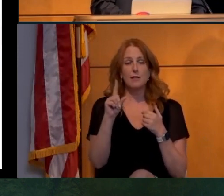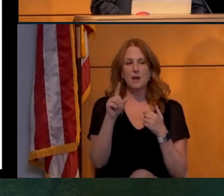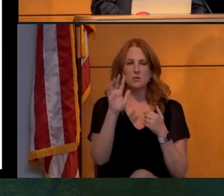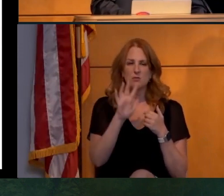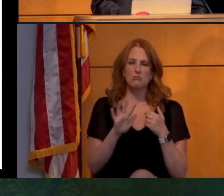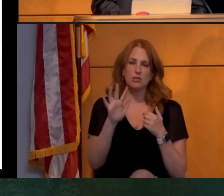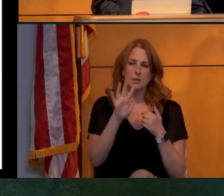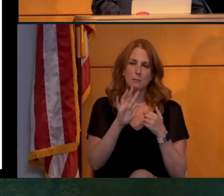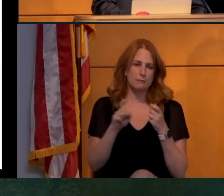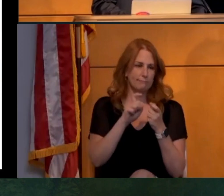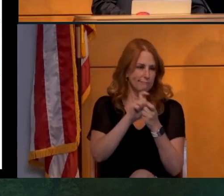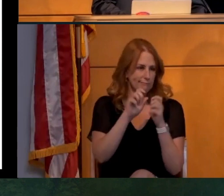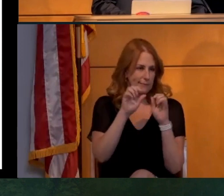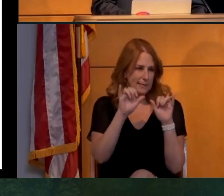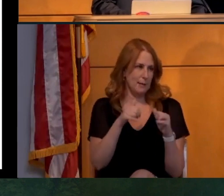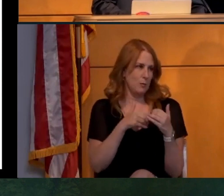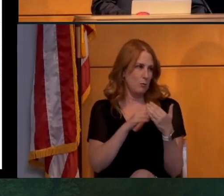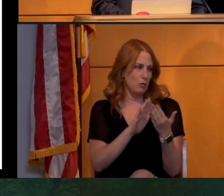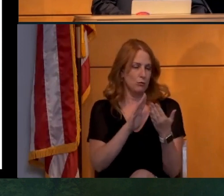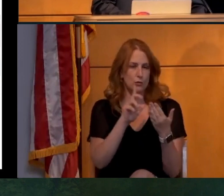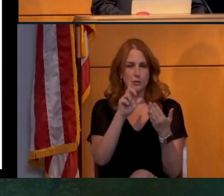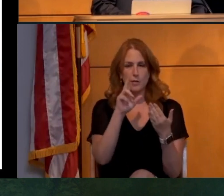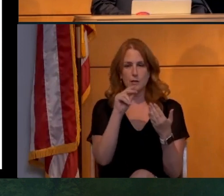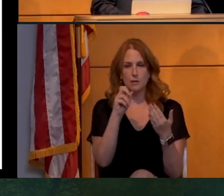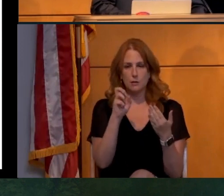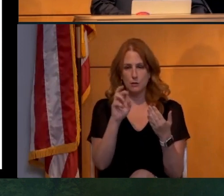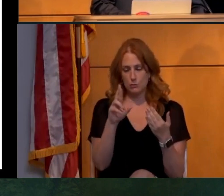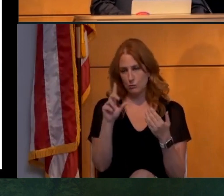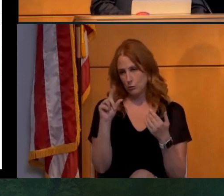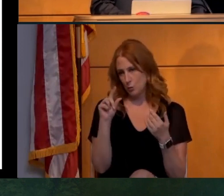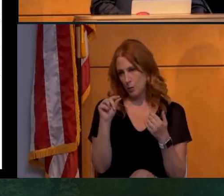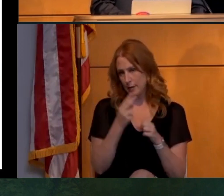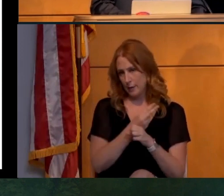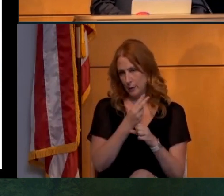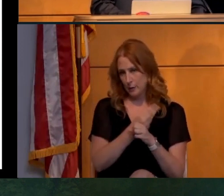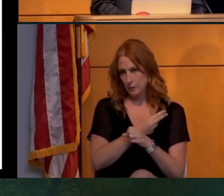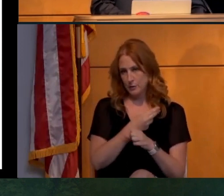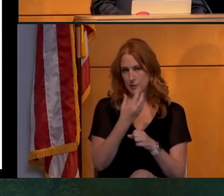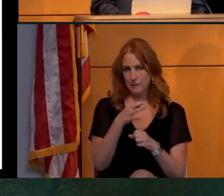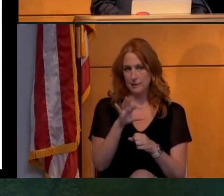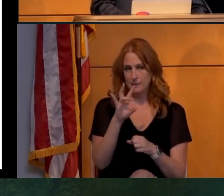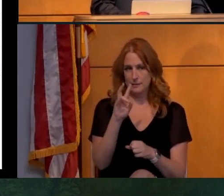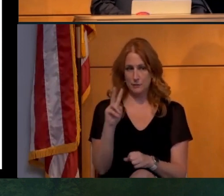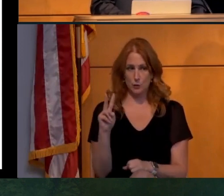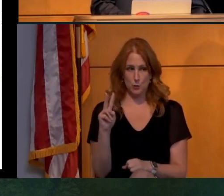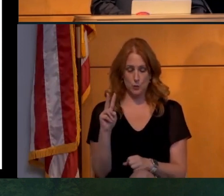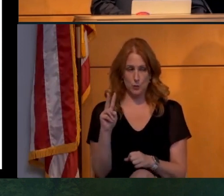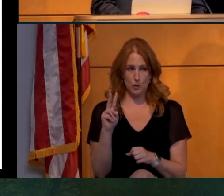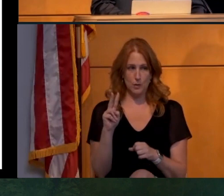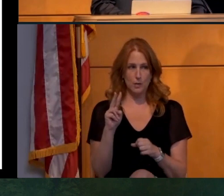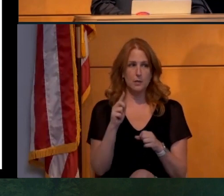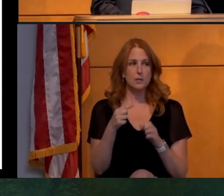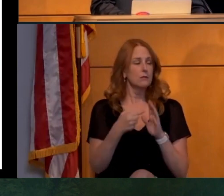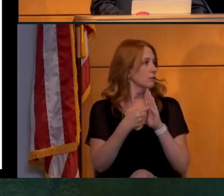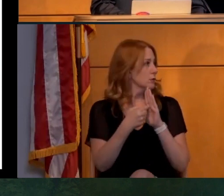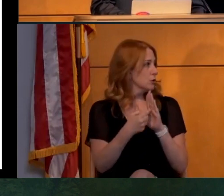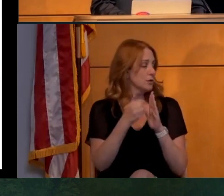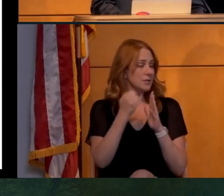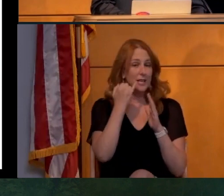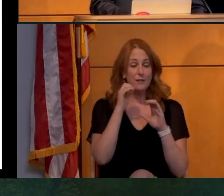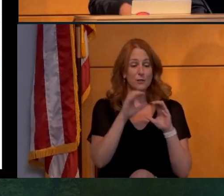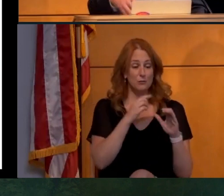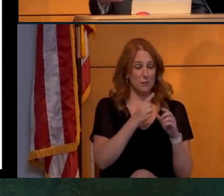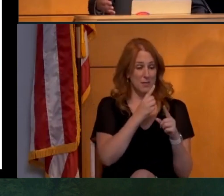much exactly the same approach that Luna 20 used in 72. So this shows that if you've done something